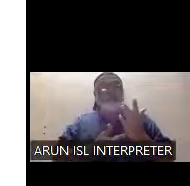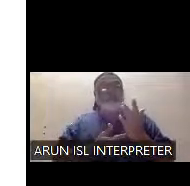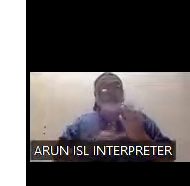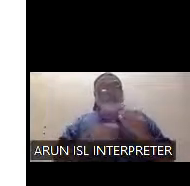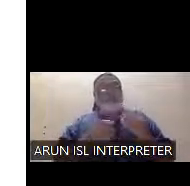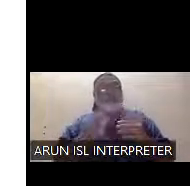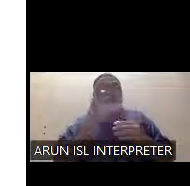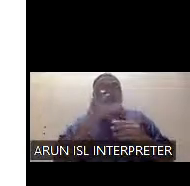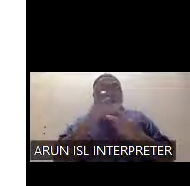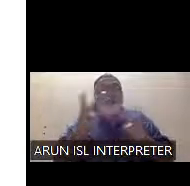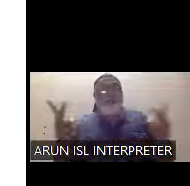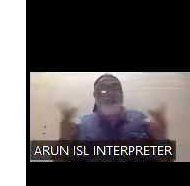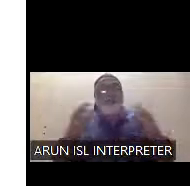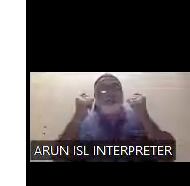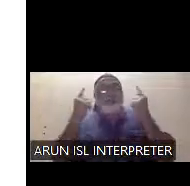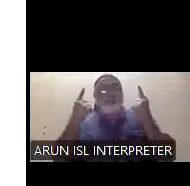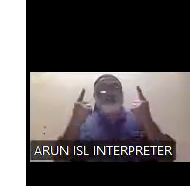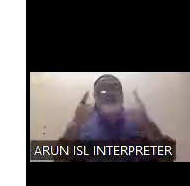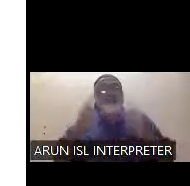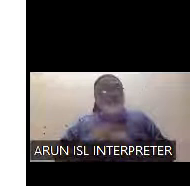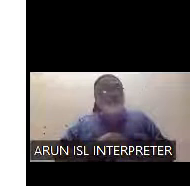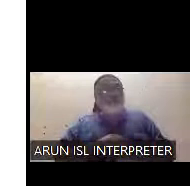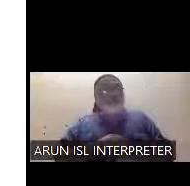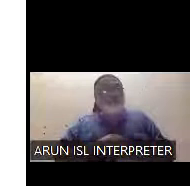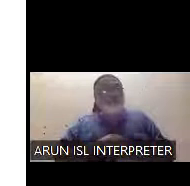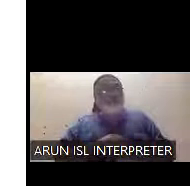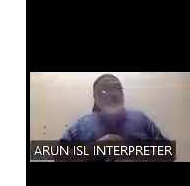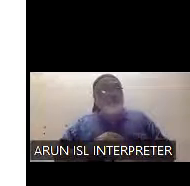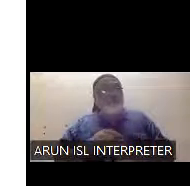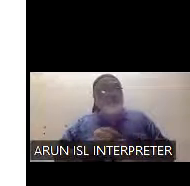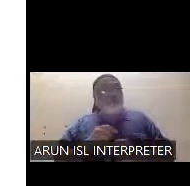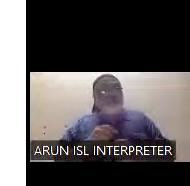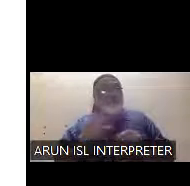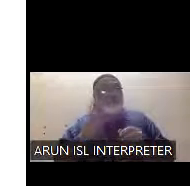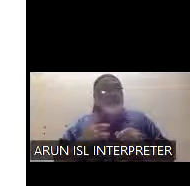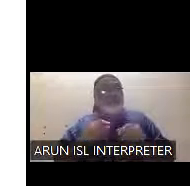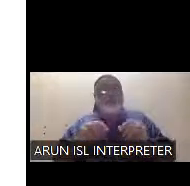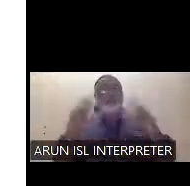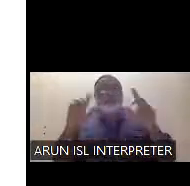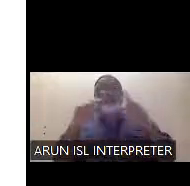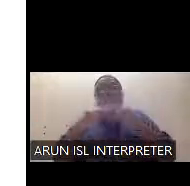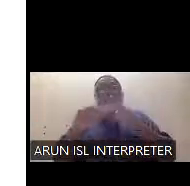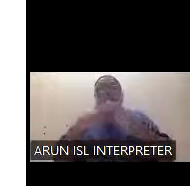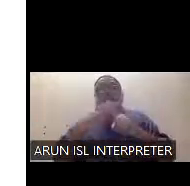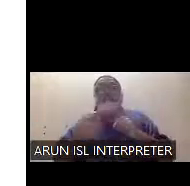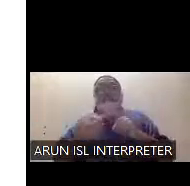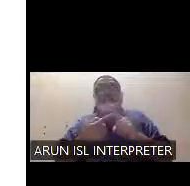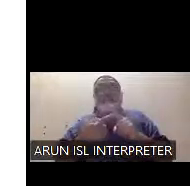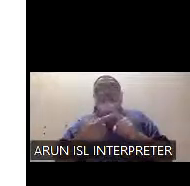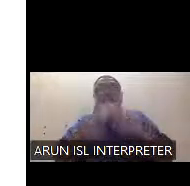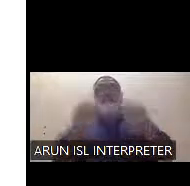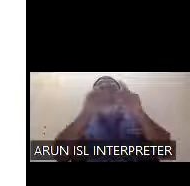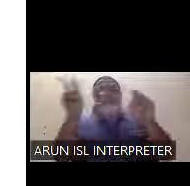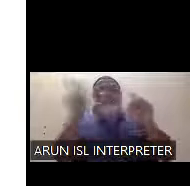Indian government websites. And this talks about how there should be an option to resize the text. So whenever somebody is reading